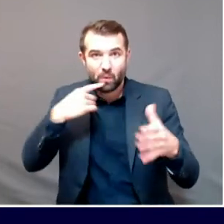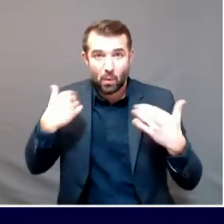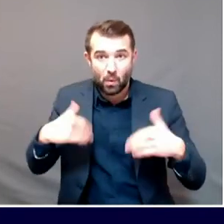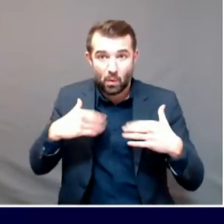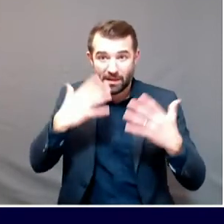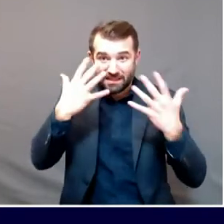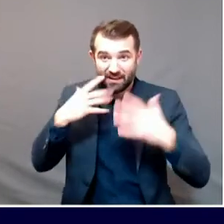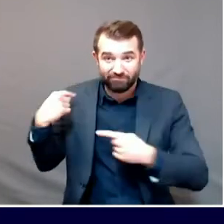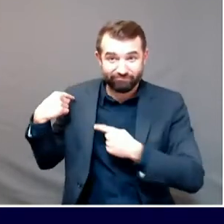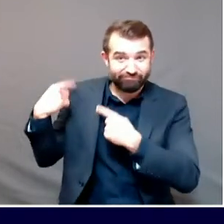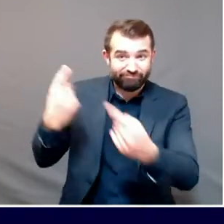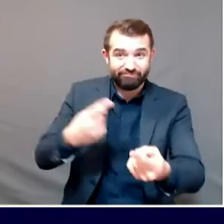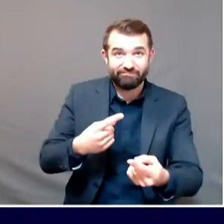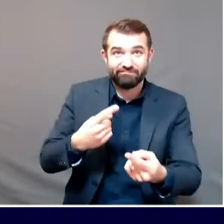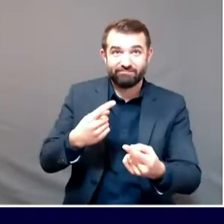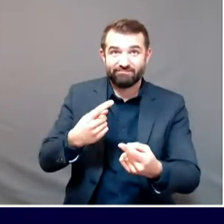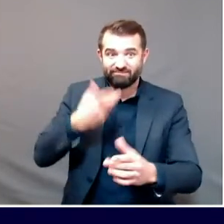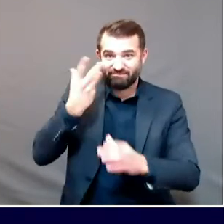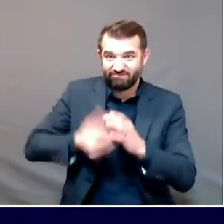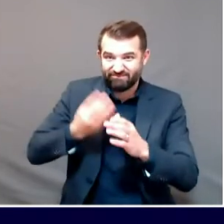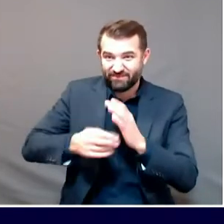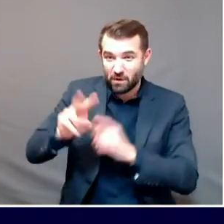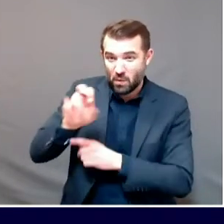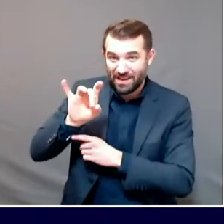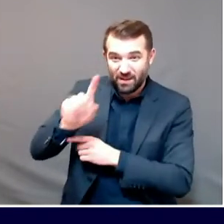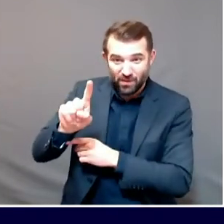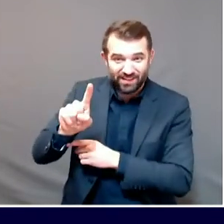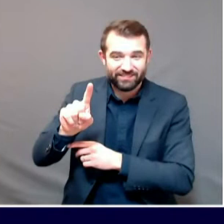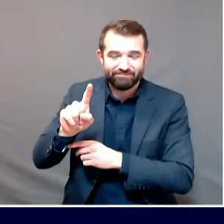deaths associated with COVID-19 in Maine.